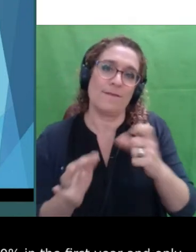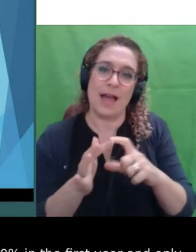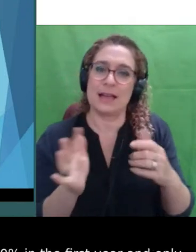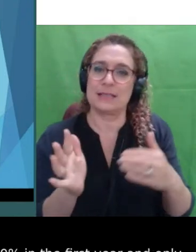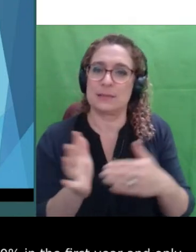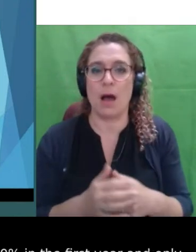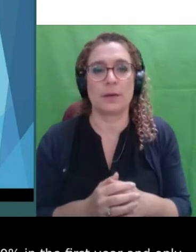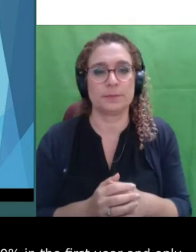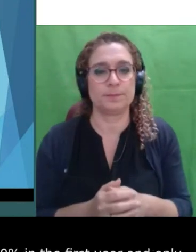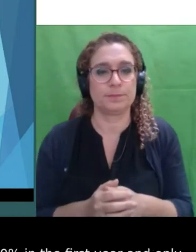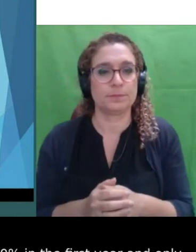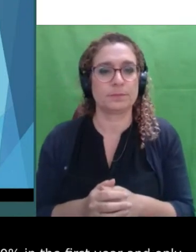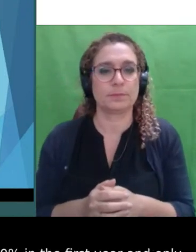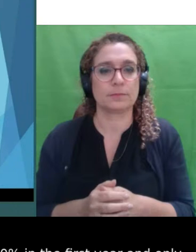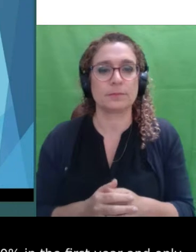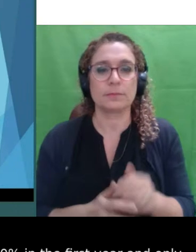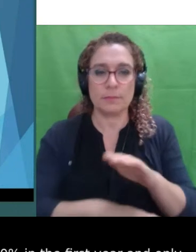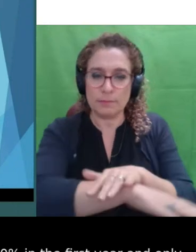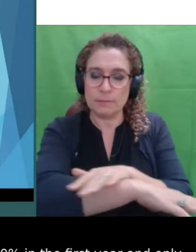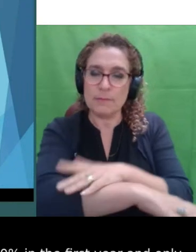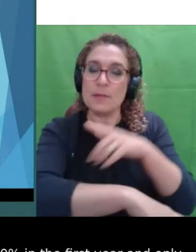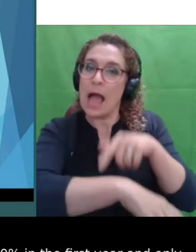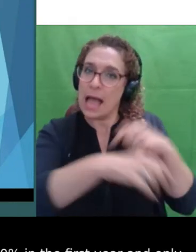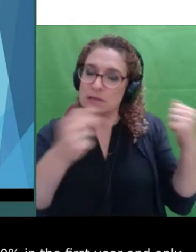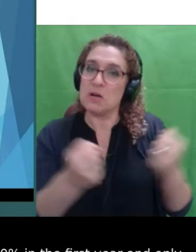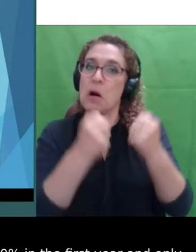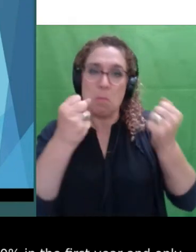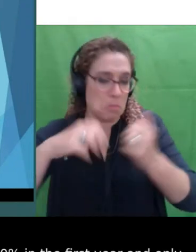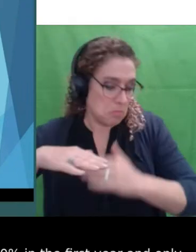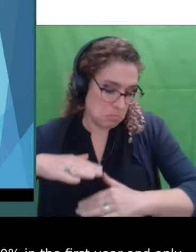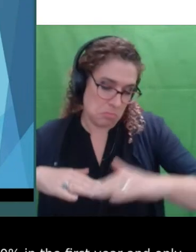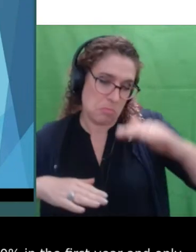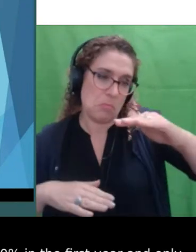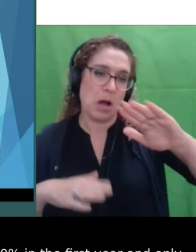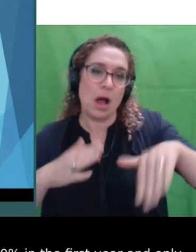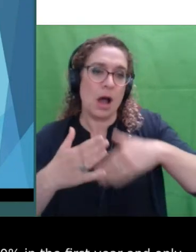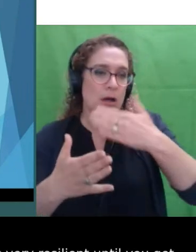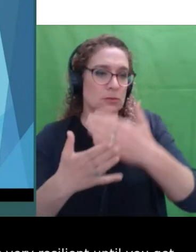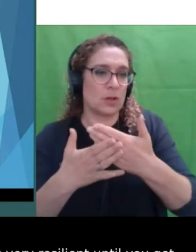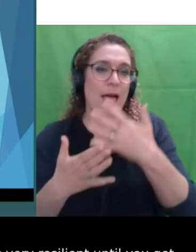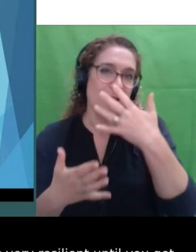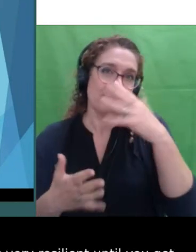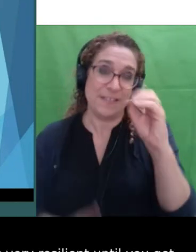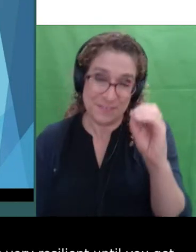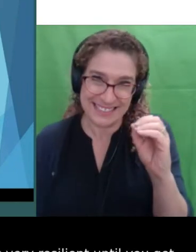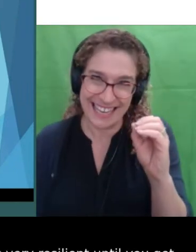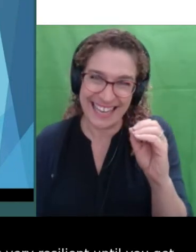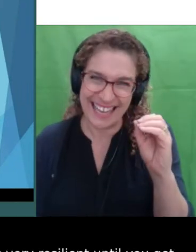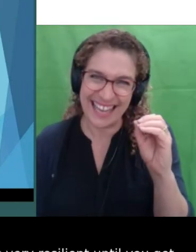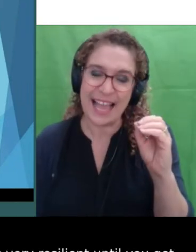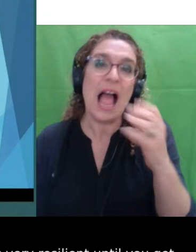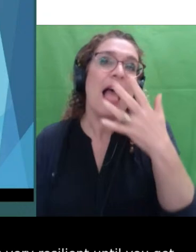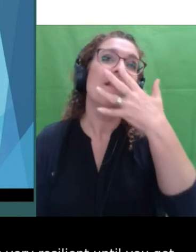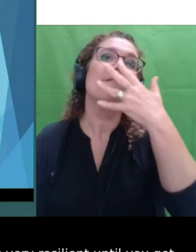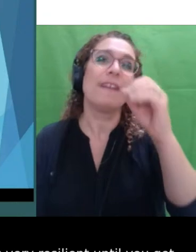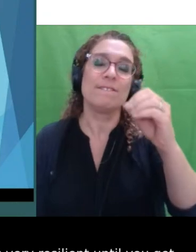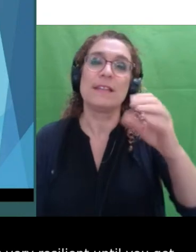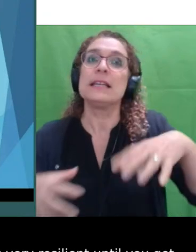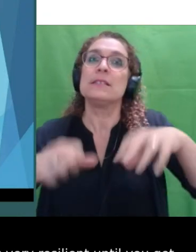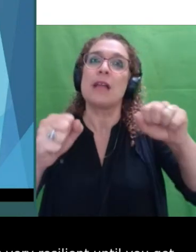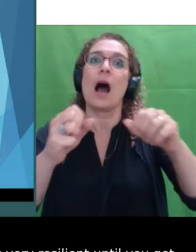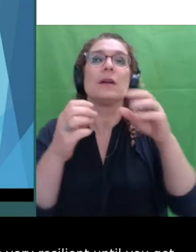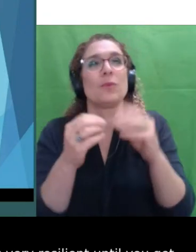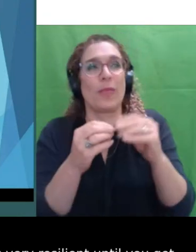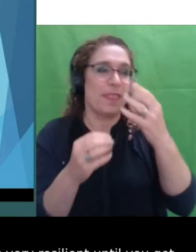throughout life is very resilient until you get to around about 50 and then your skin barrier starts with age and physiological